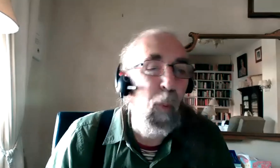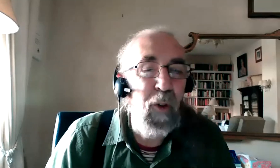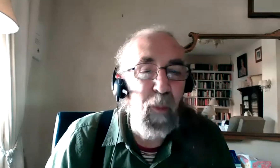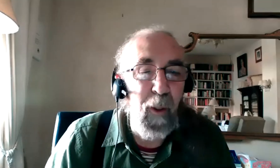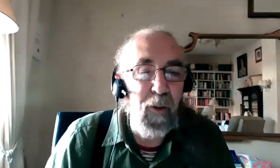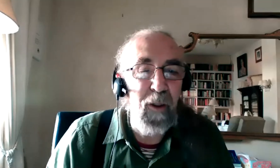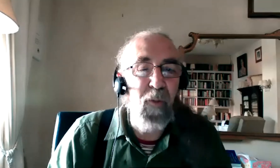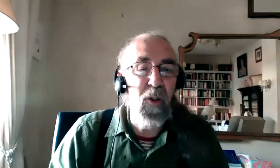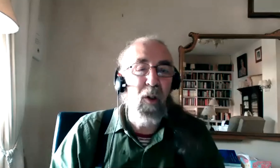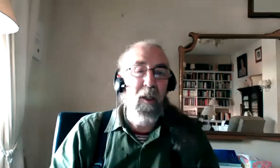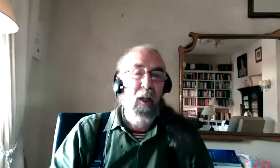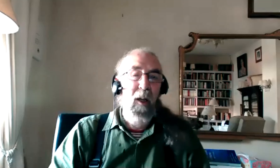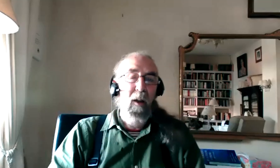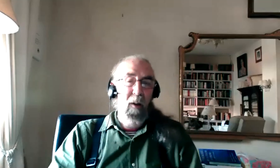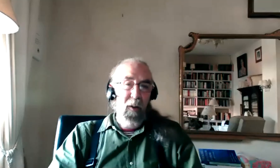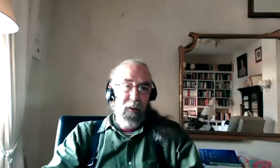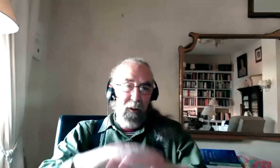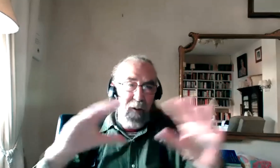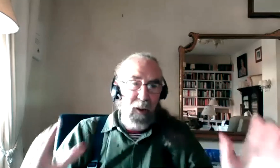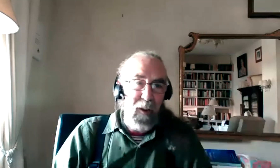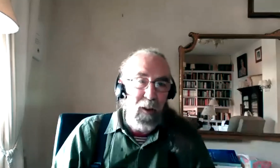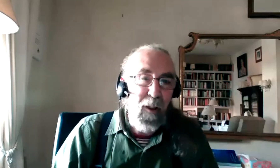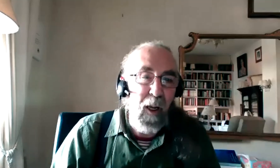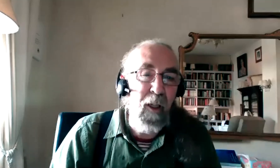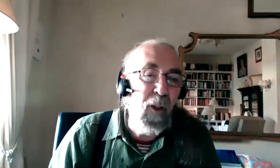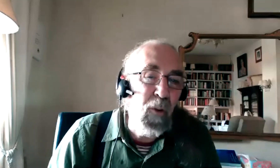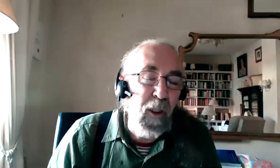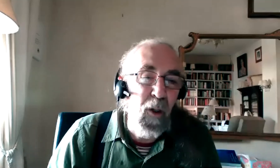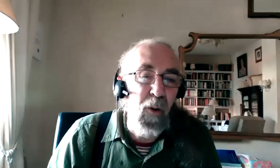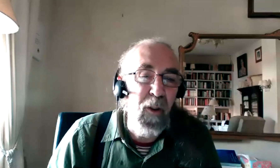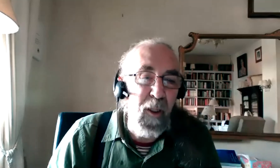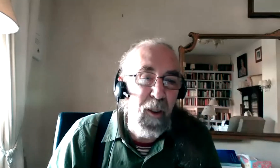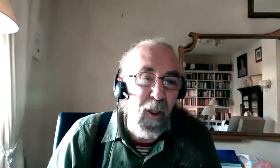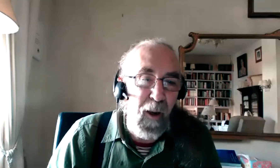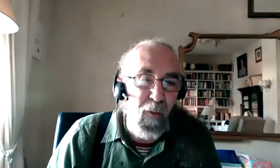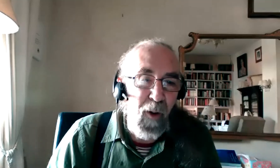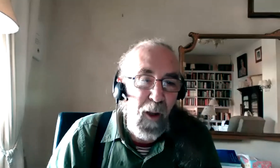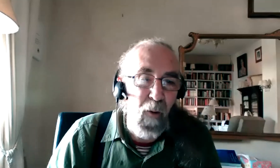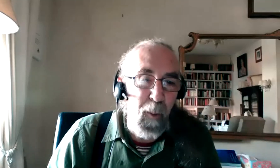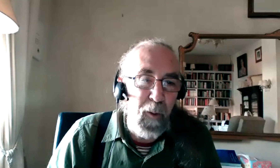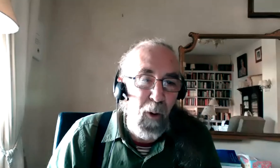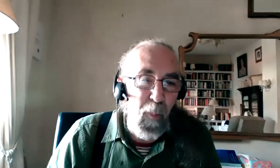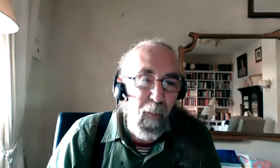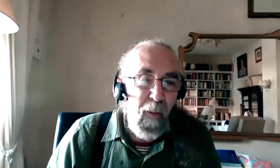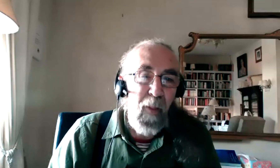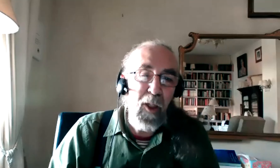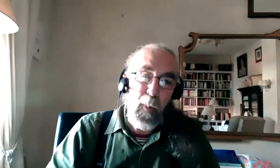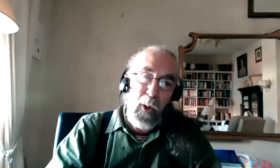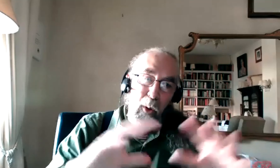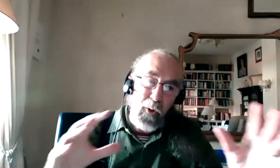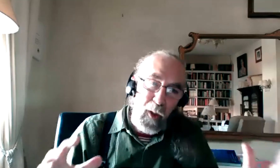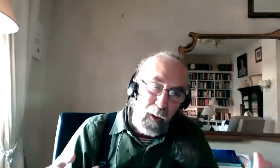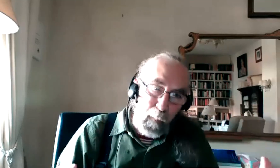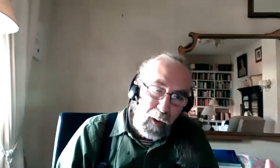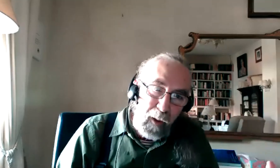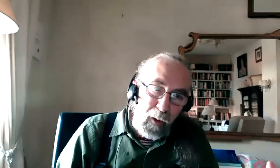people with disabilities eventually succeed and they don't any longer need to have a lobby group, that's